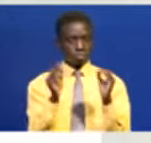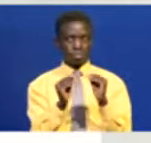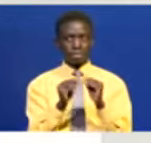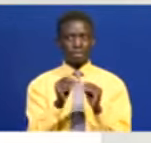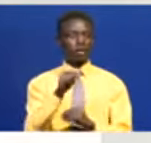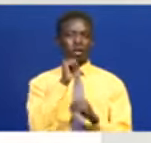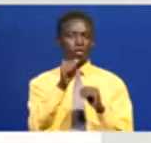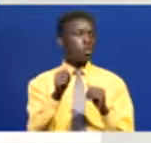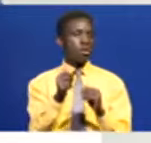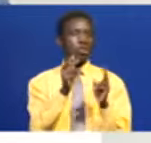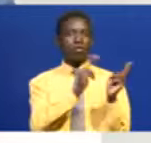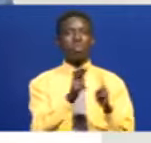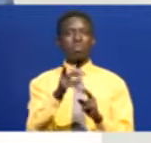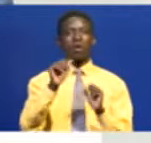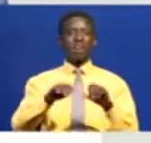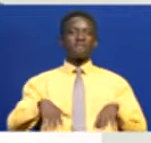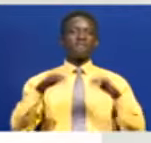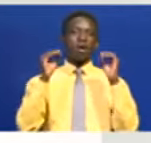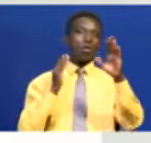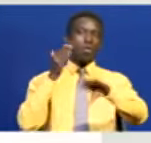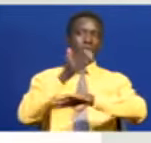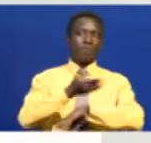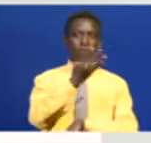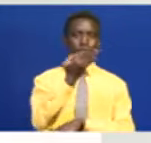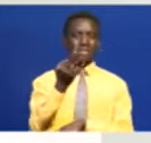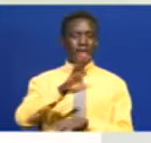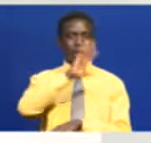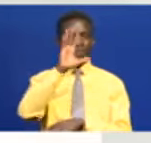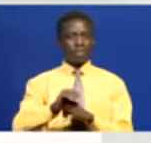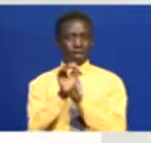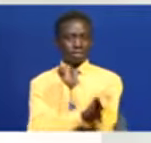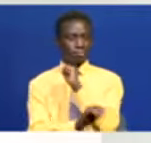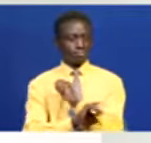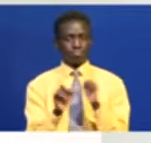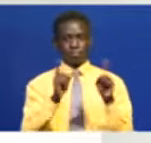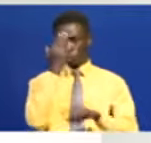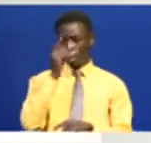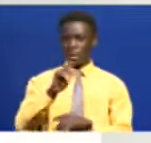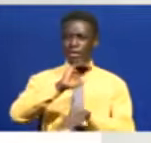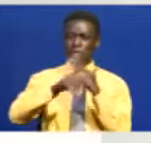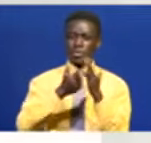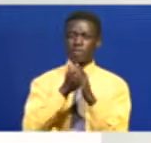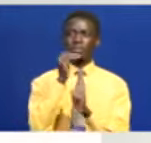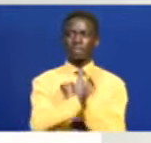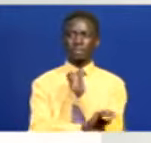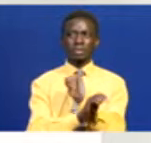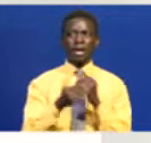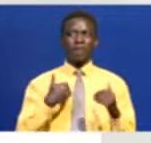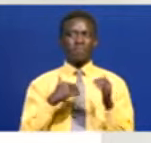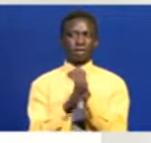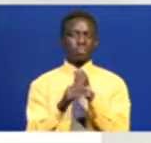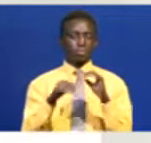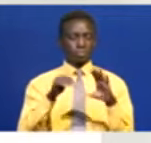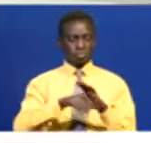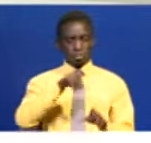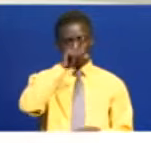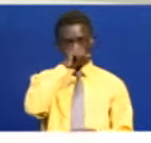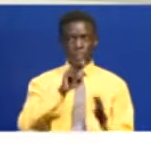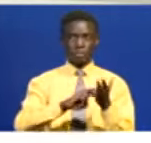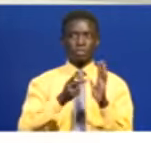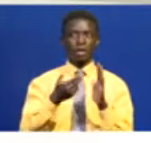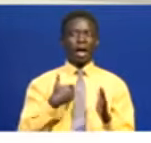usual that you can easily find over 43 African countries because these are all the countries that have embassies in Turkey. So you in have Turkey. Access to a